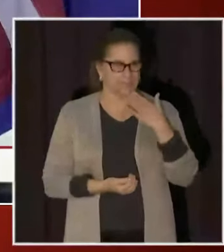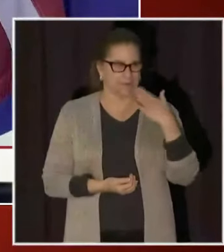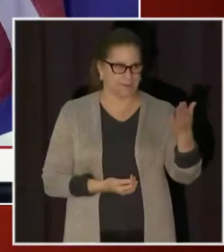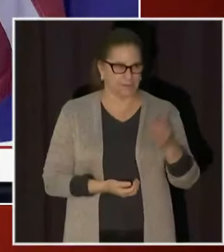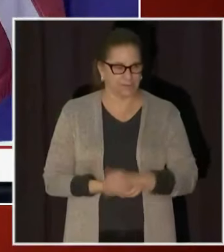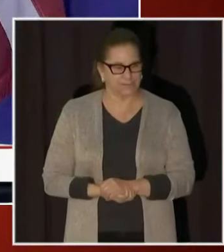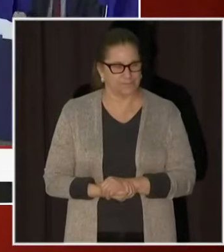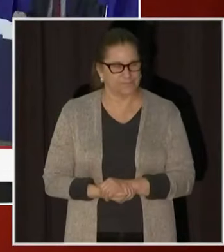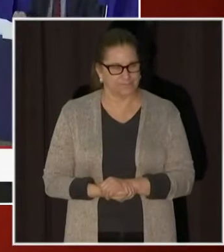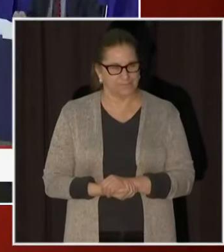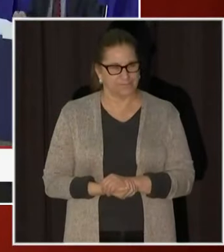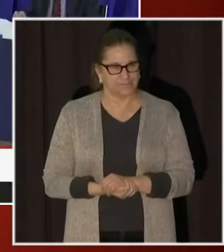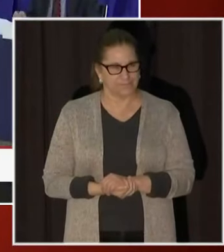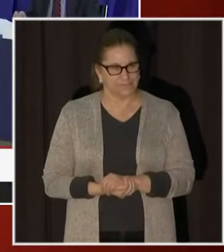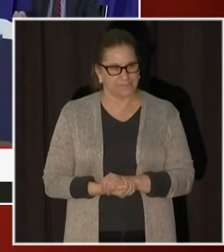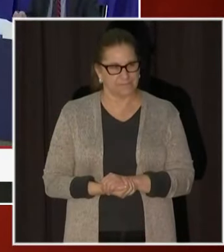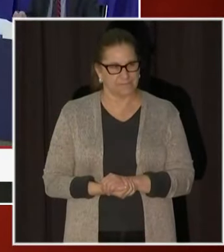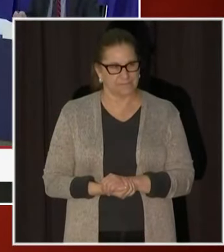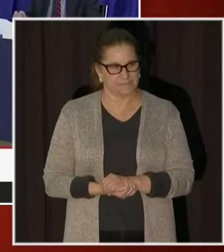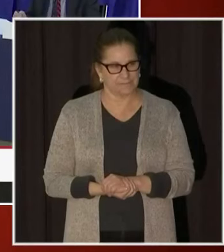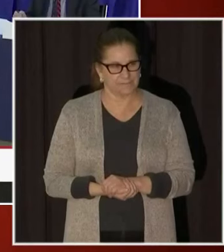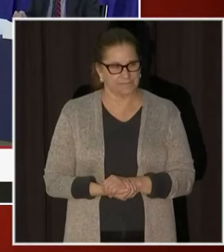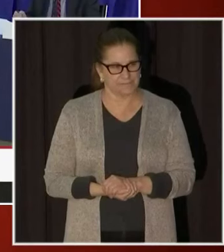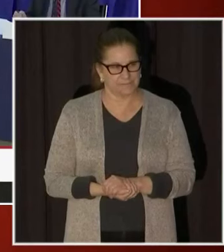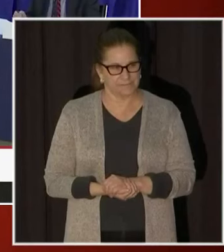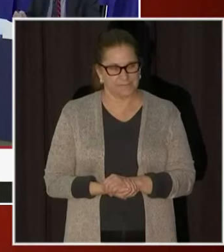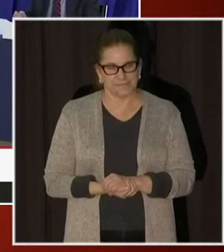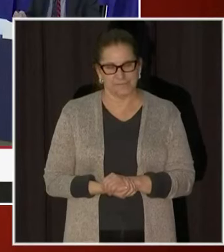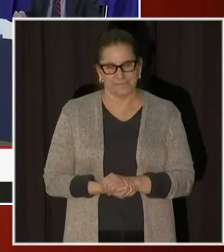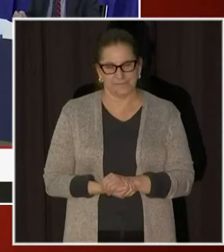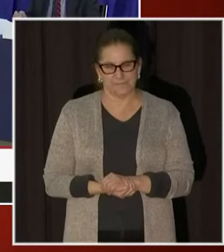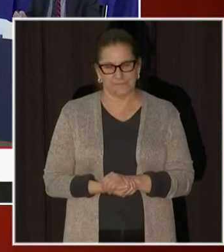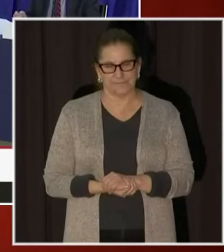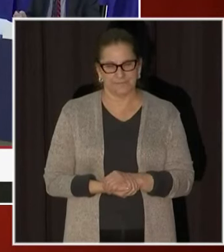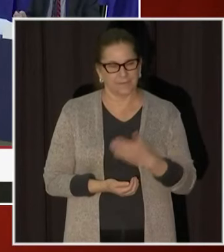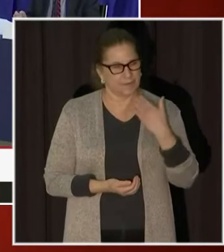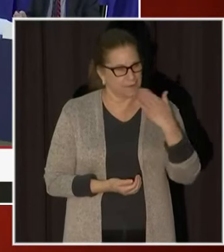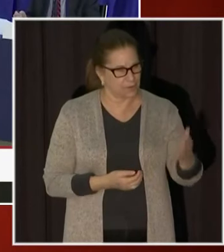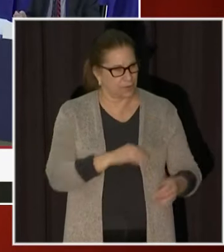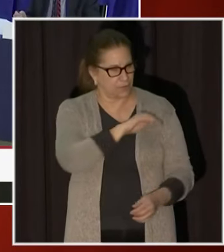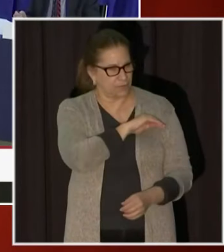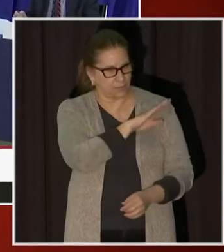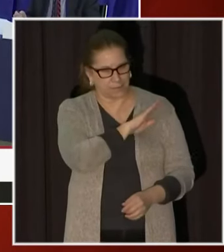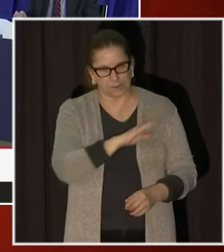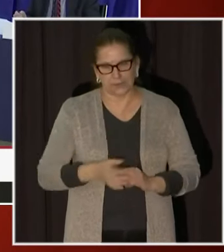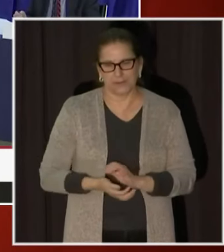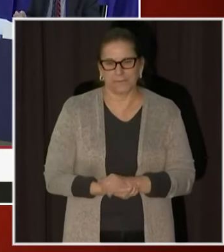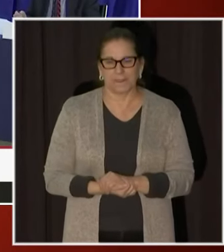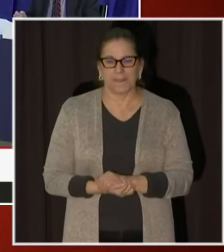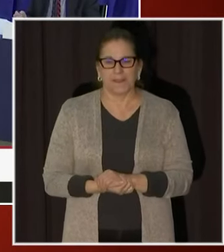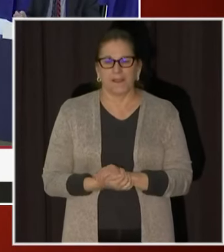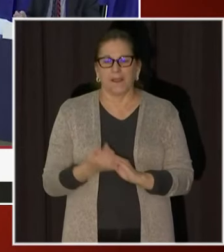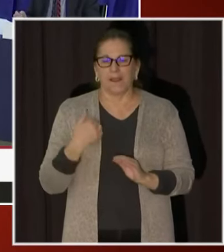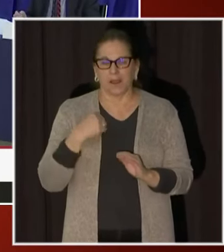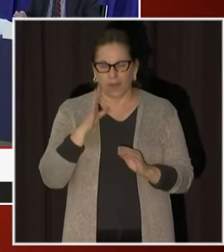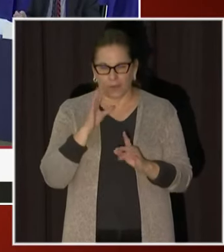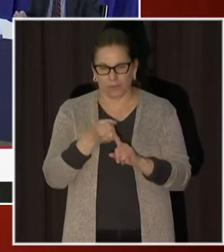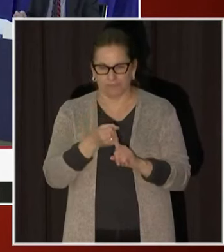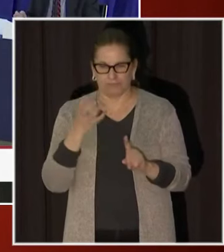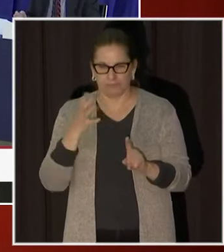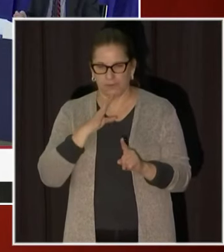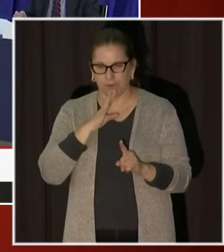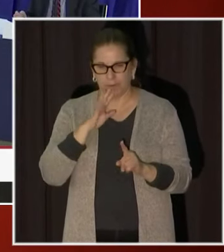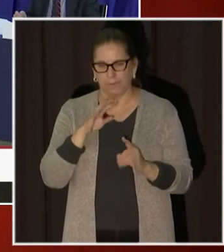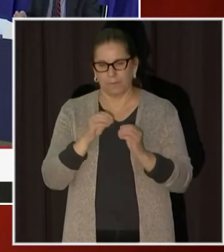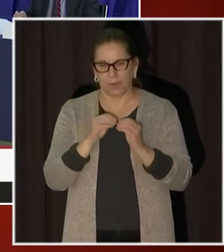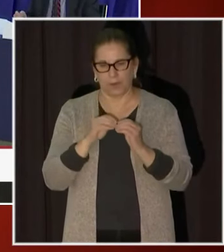Sure, thank you, Madam Mayor. And I'd want to talk about a little bit more today, focusing on some of the